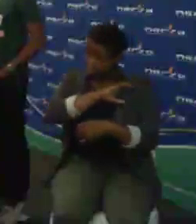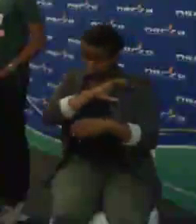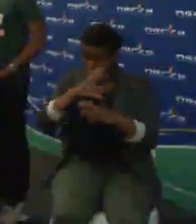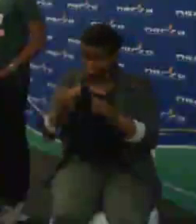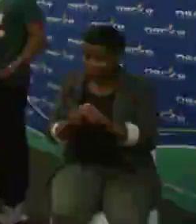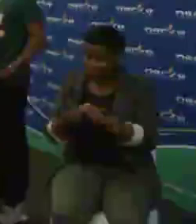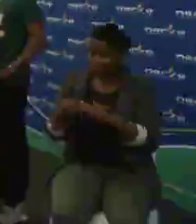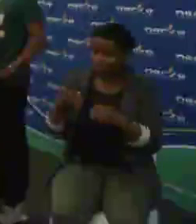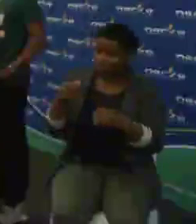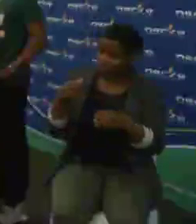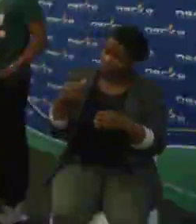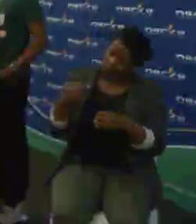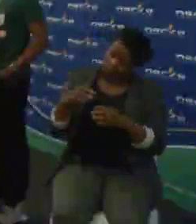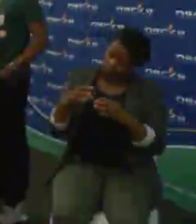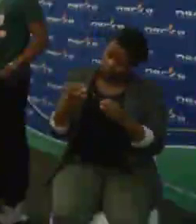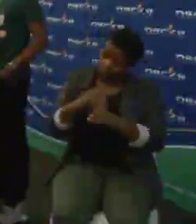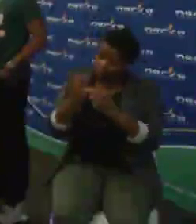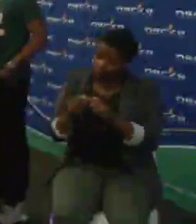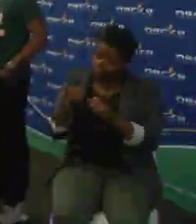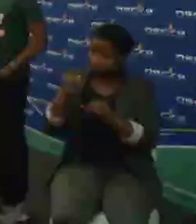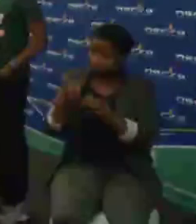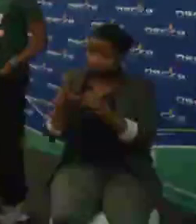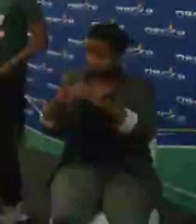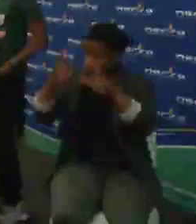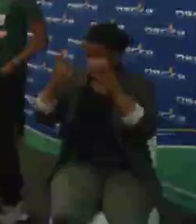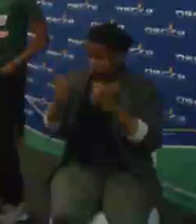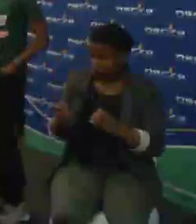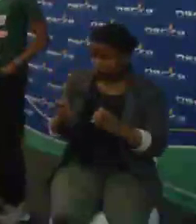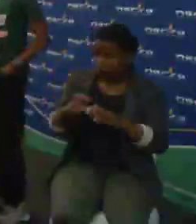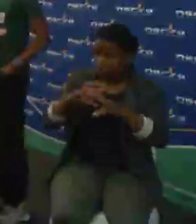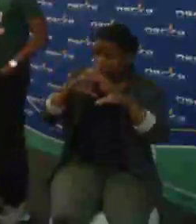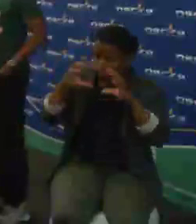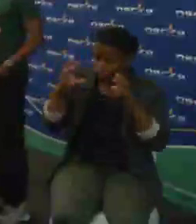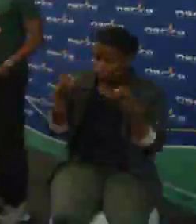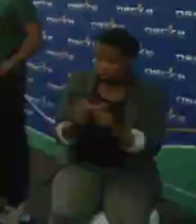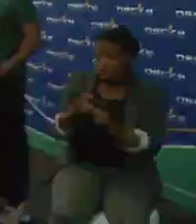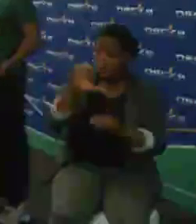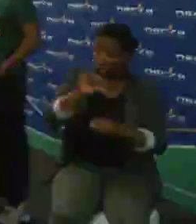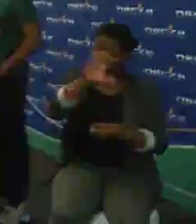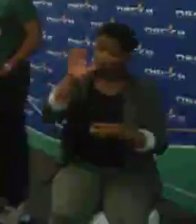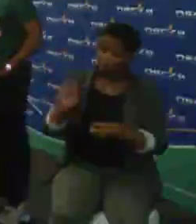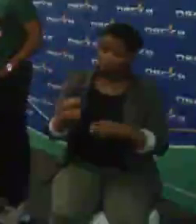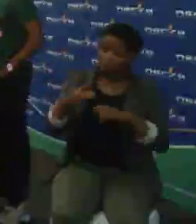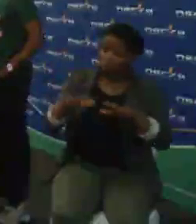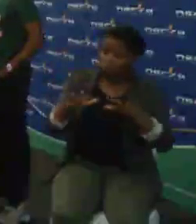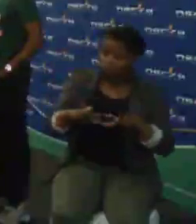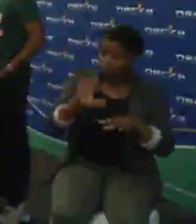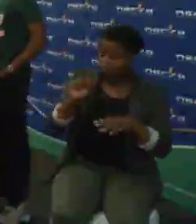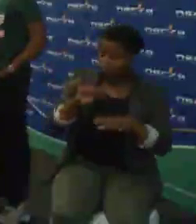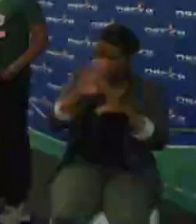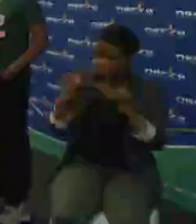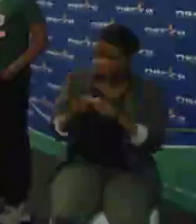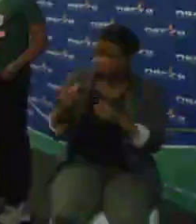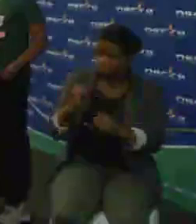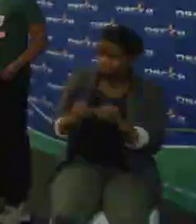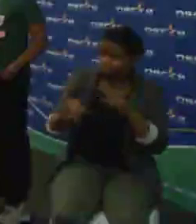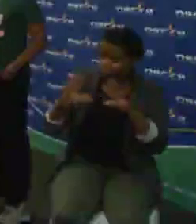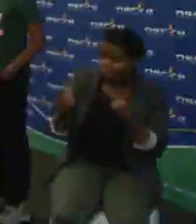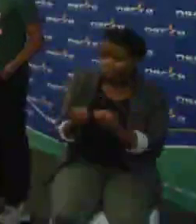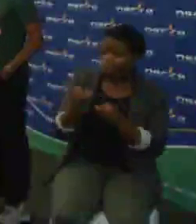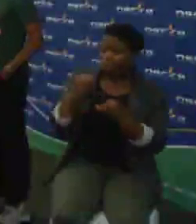the risk, that means the normal citizens, the average citizen of South Africa, even those who do not even have electricity, are taking on the